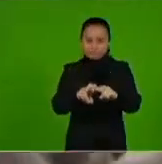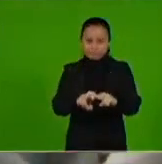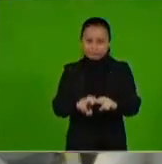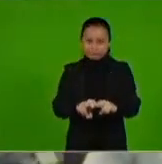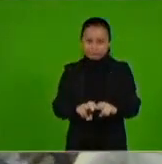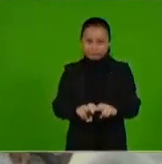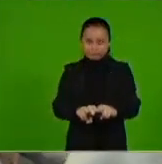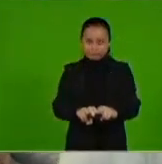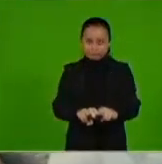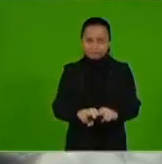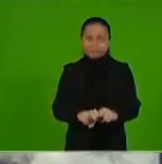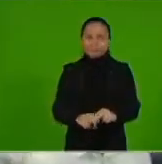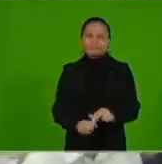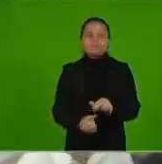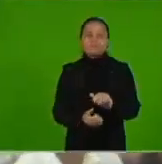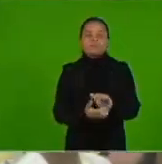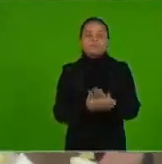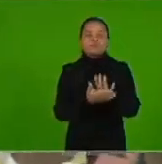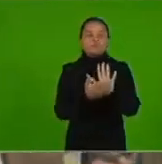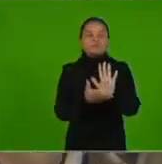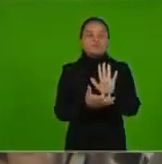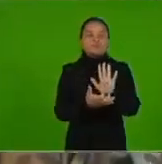may be seated.